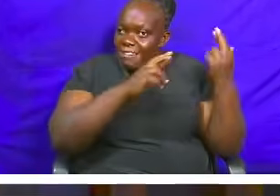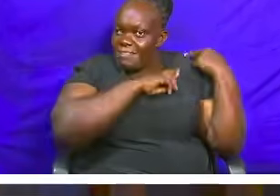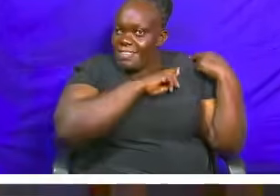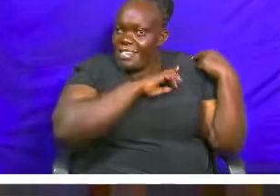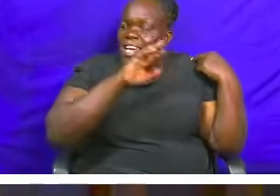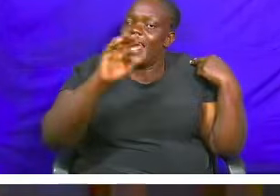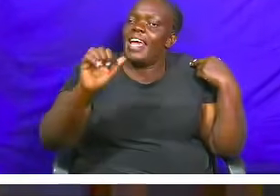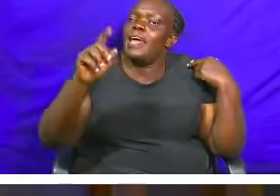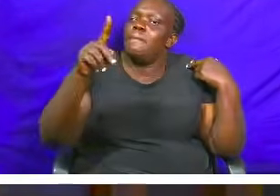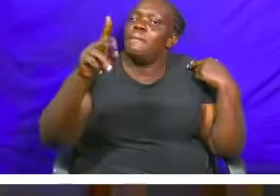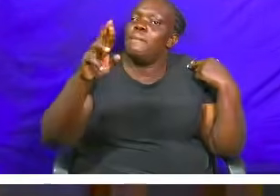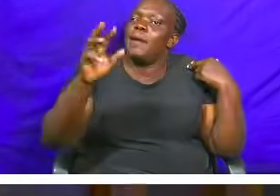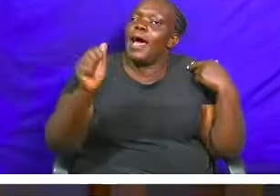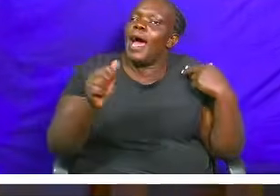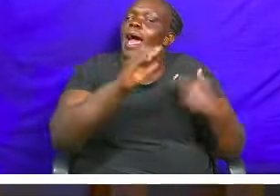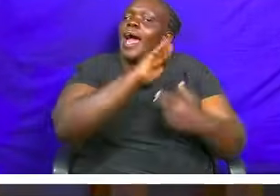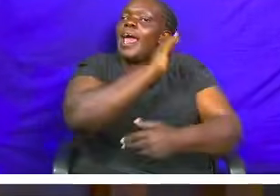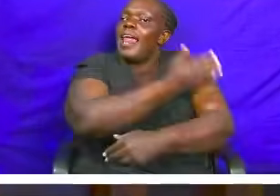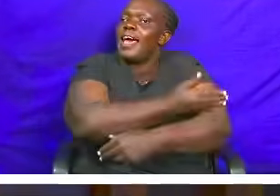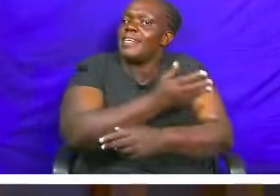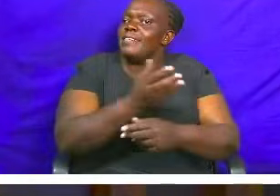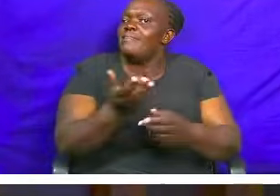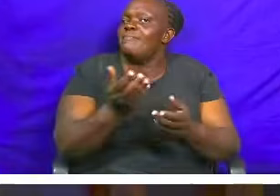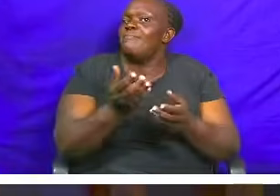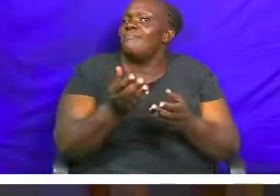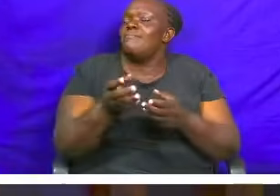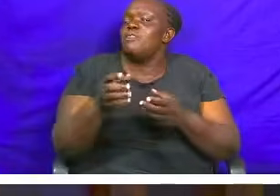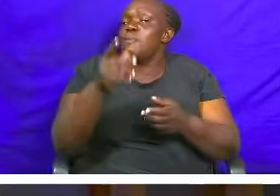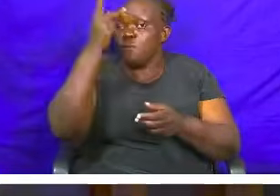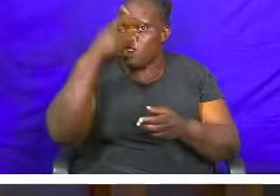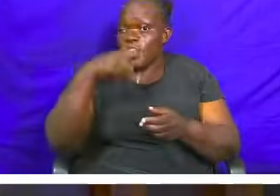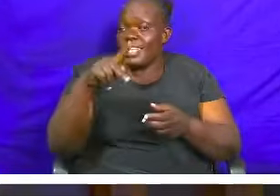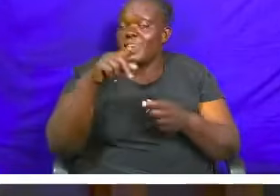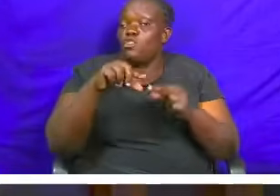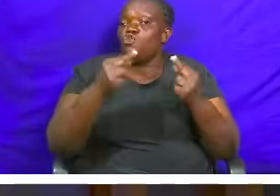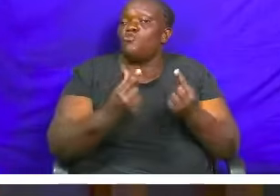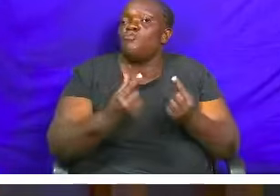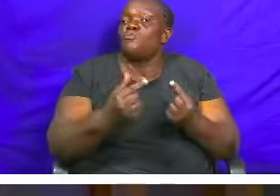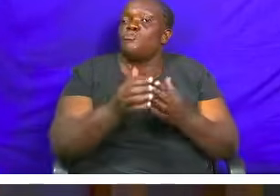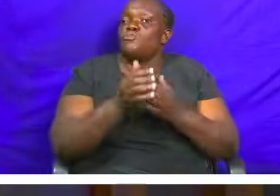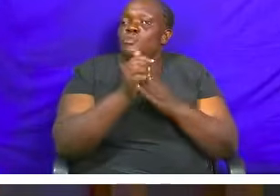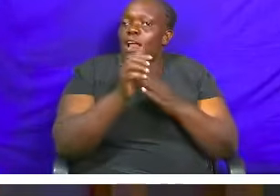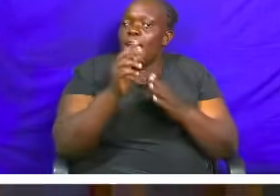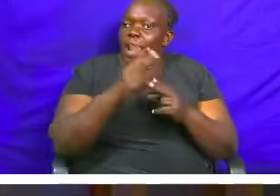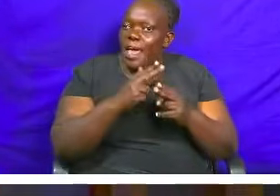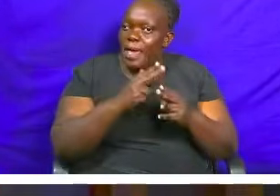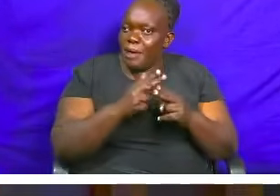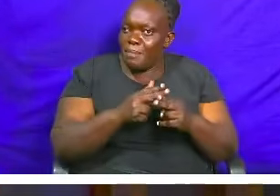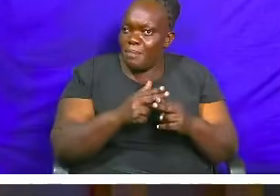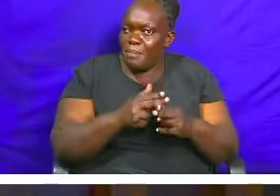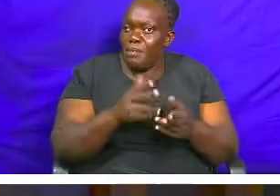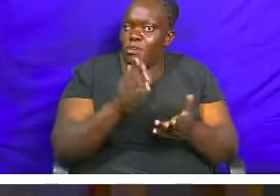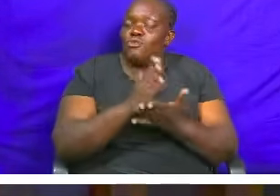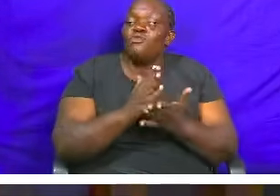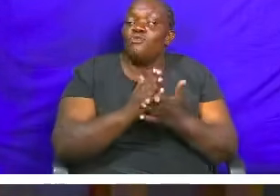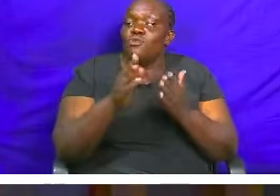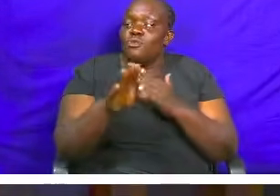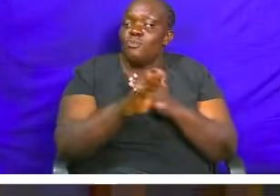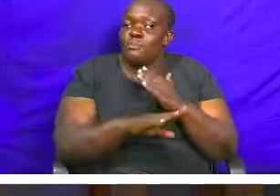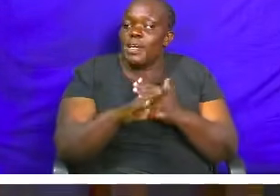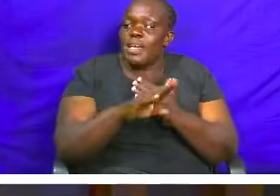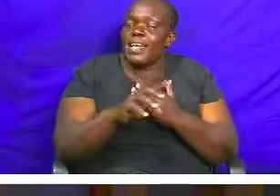Gas at the Energy and Petroleum Regulatory Authority. As the name suggests, we basically are charged